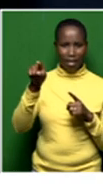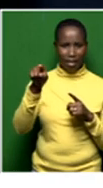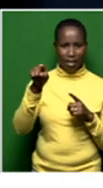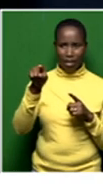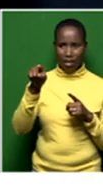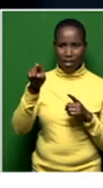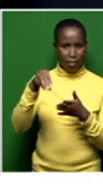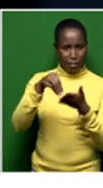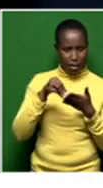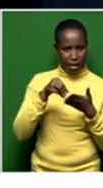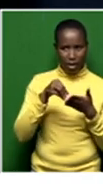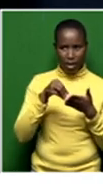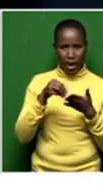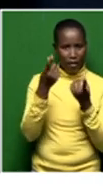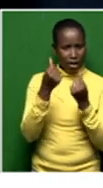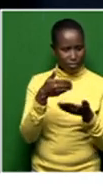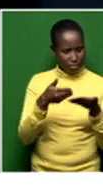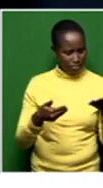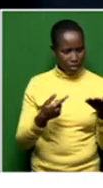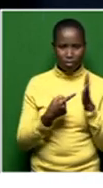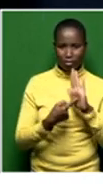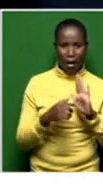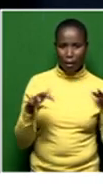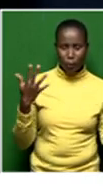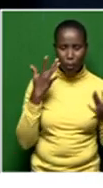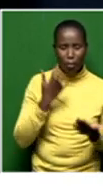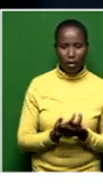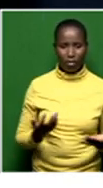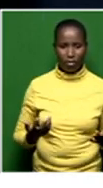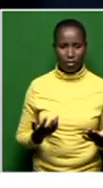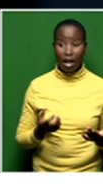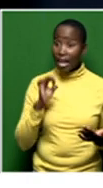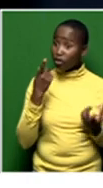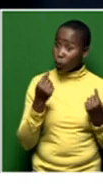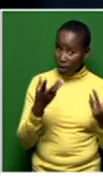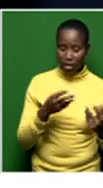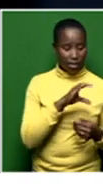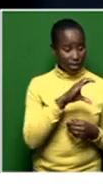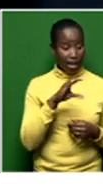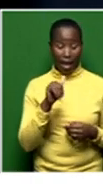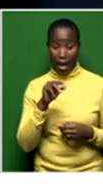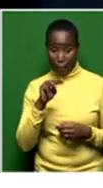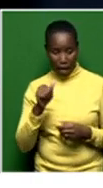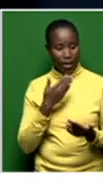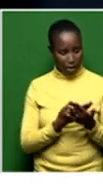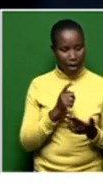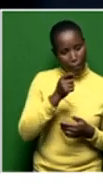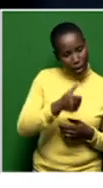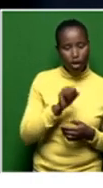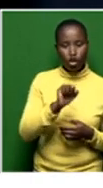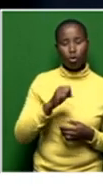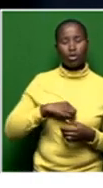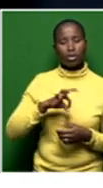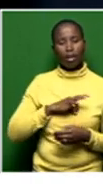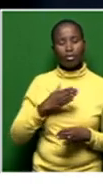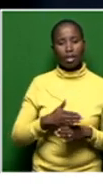produce financial statements. Had they been able to do that, the CCMA would have been the one that would have been paying workers' salaries for